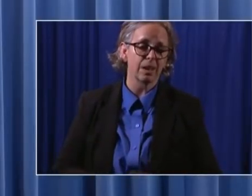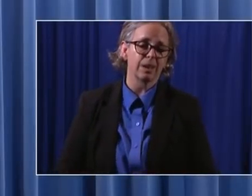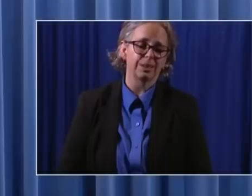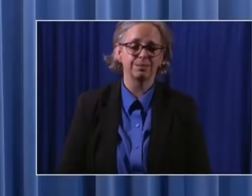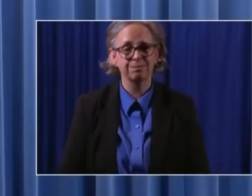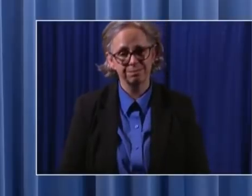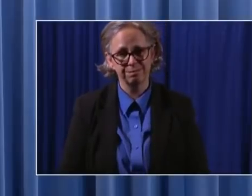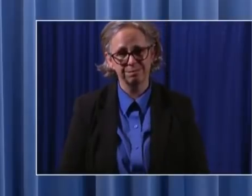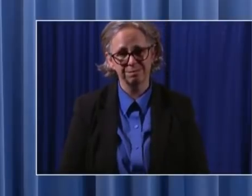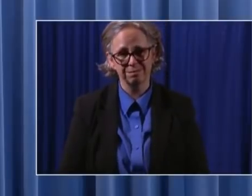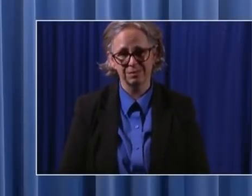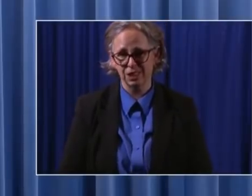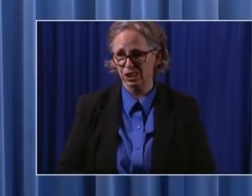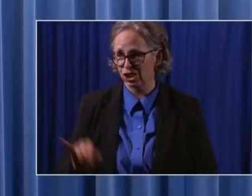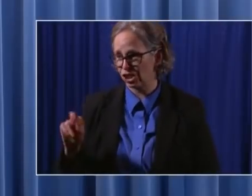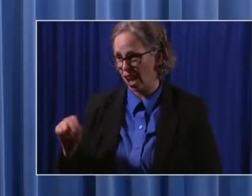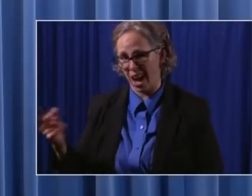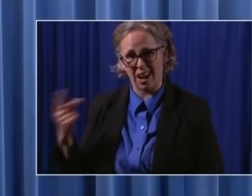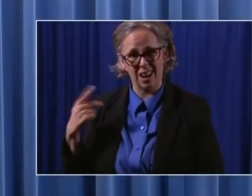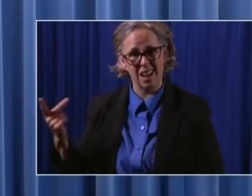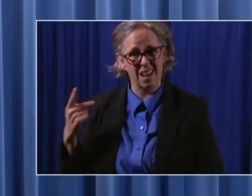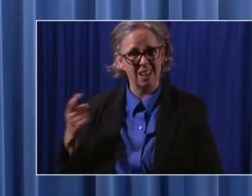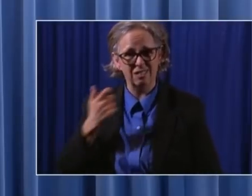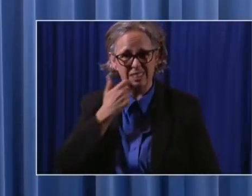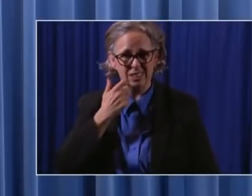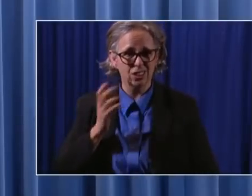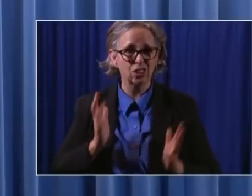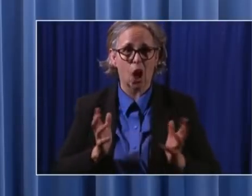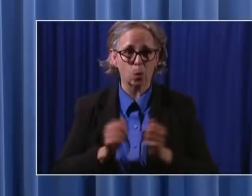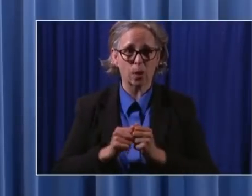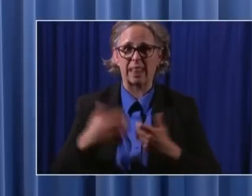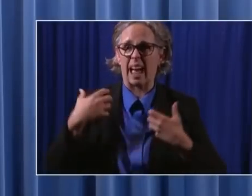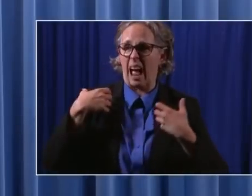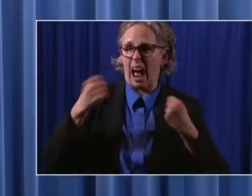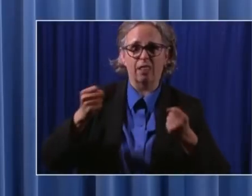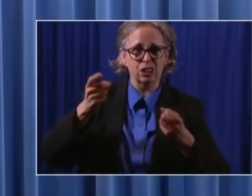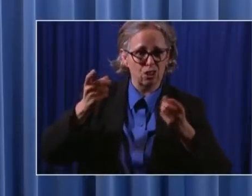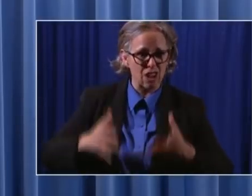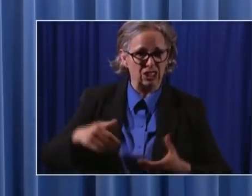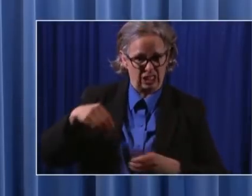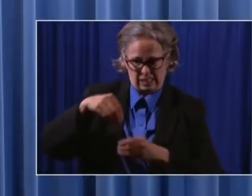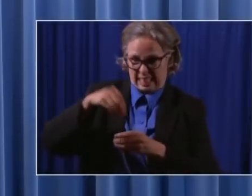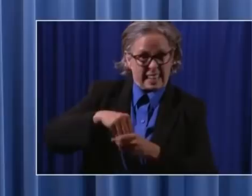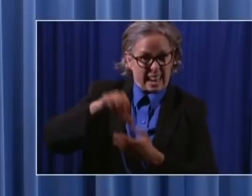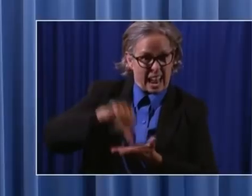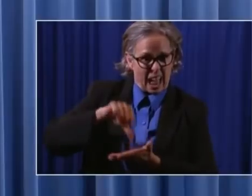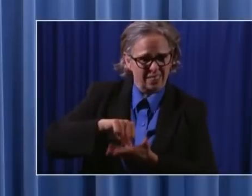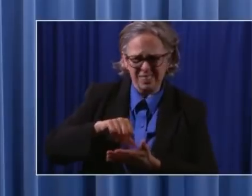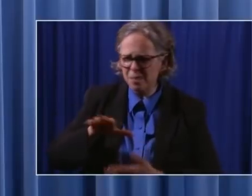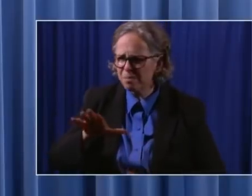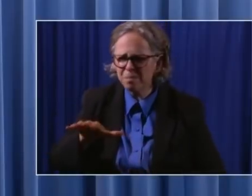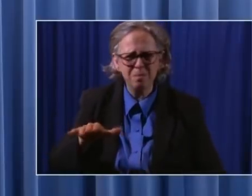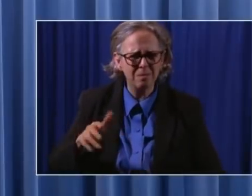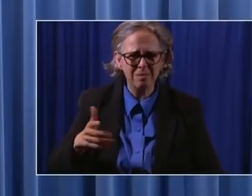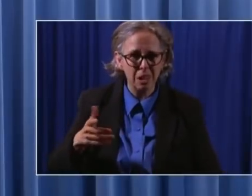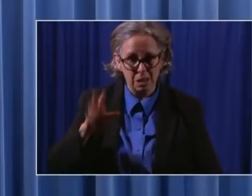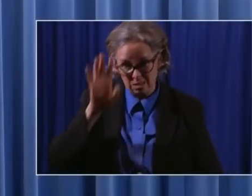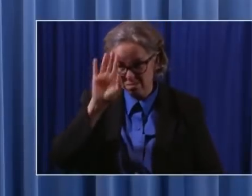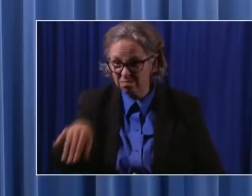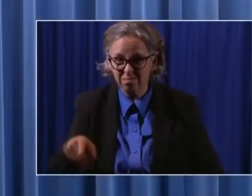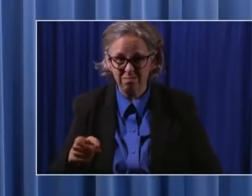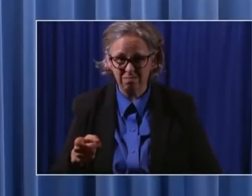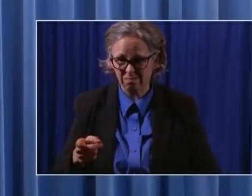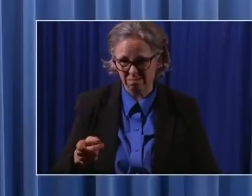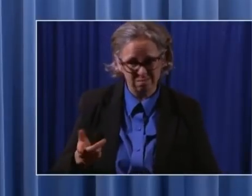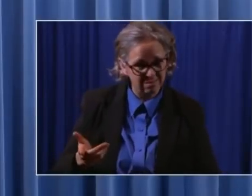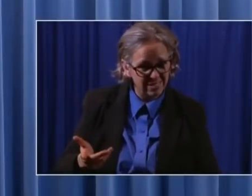John and I were on the phone with the health director, along with other health directors on the phone. I said, look, what's going to happen? What's going to happen